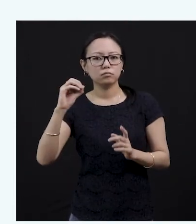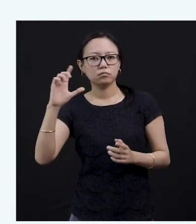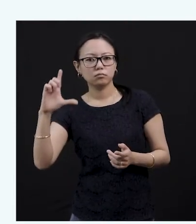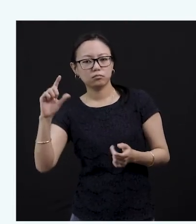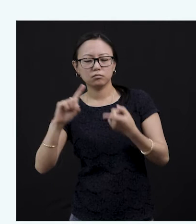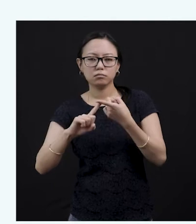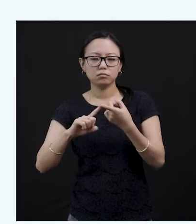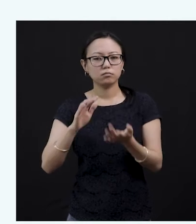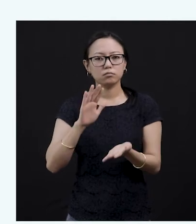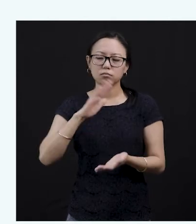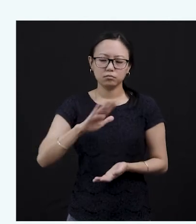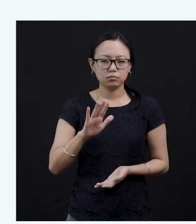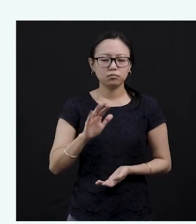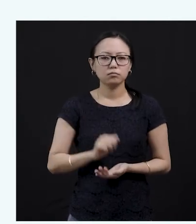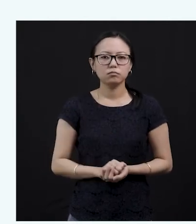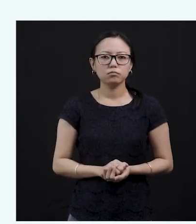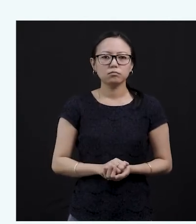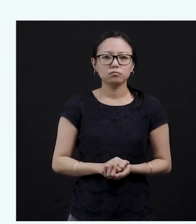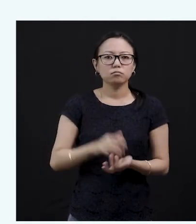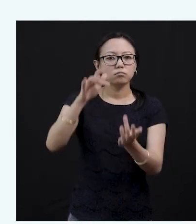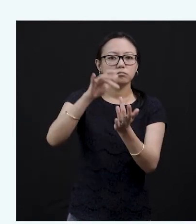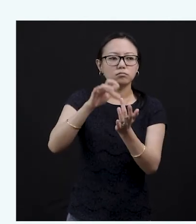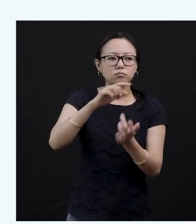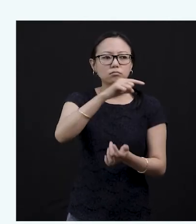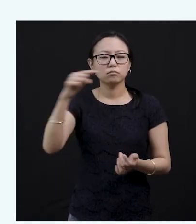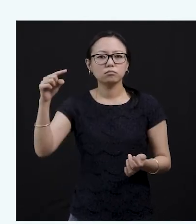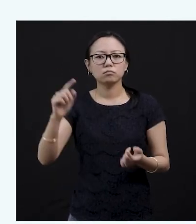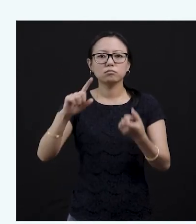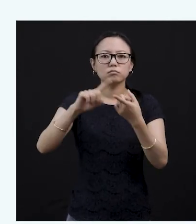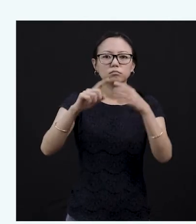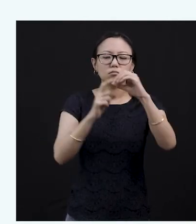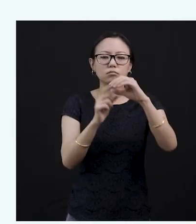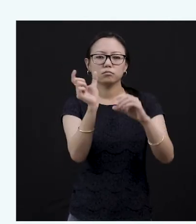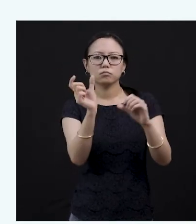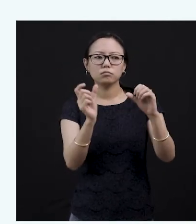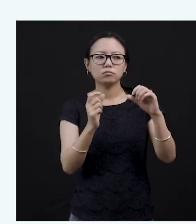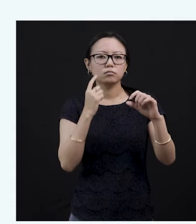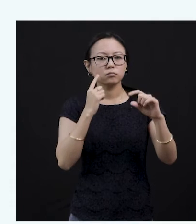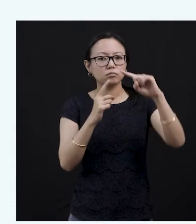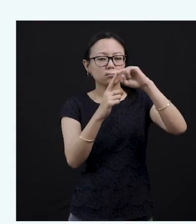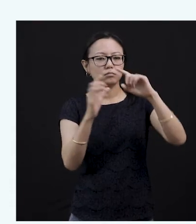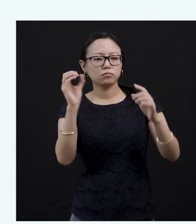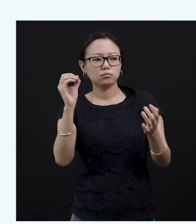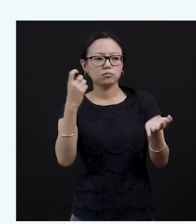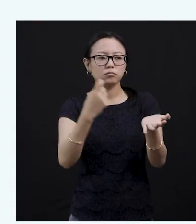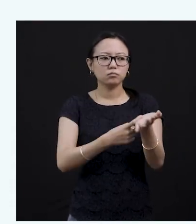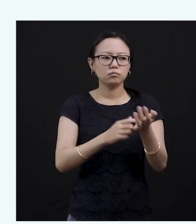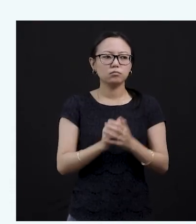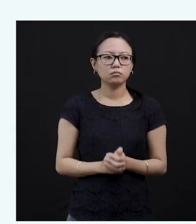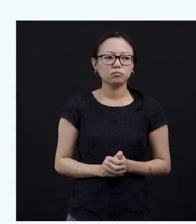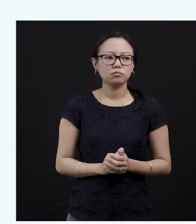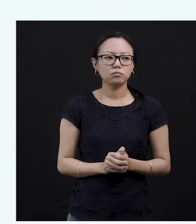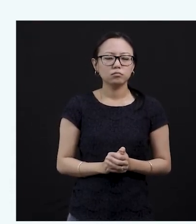equator, then the upper part, northern hemisphere, then the down part, southern